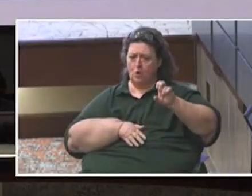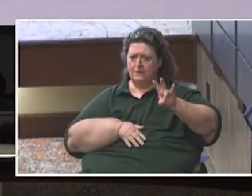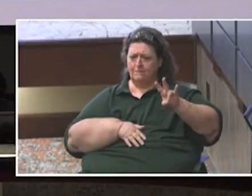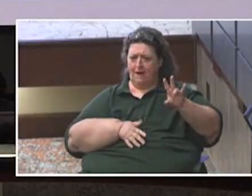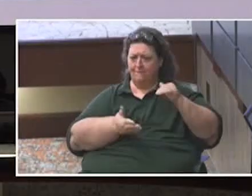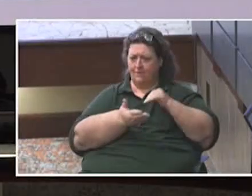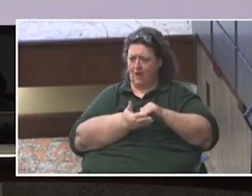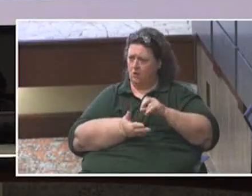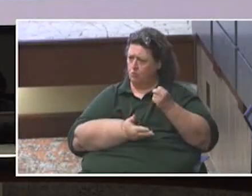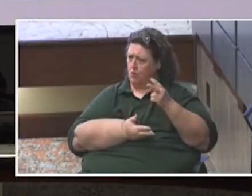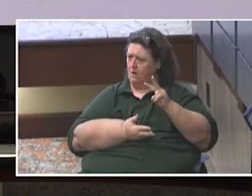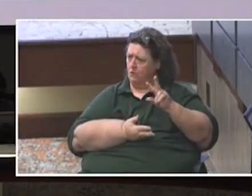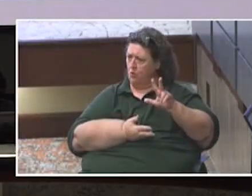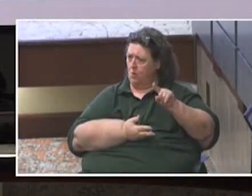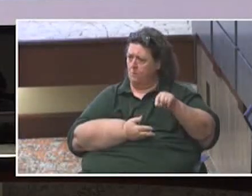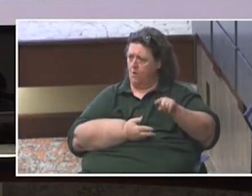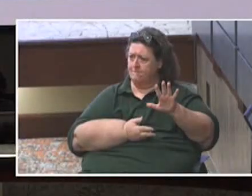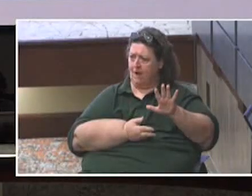at 12/31 of '25.